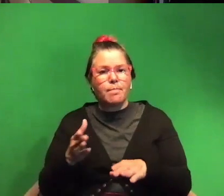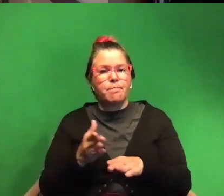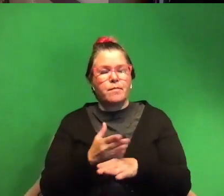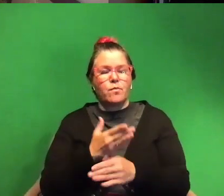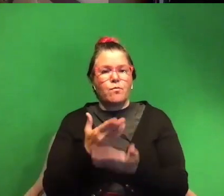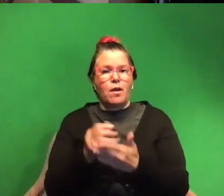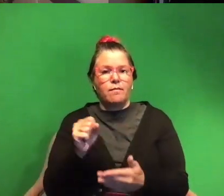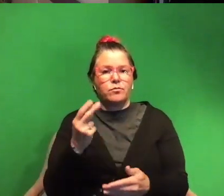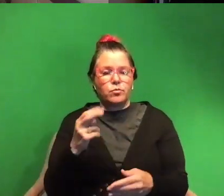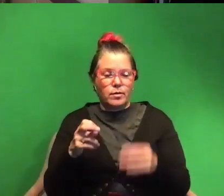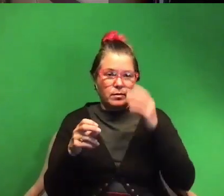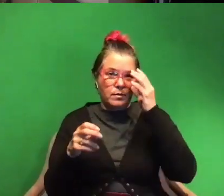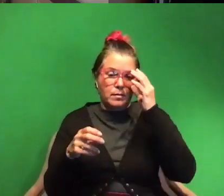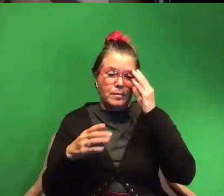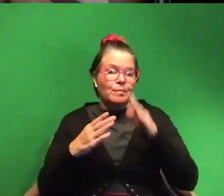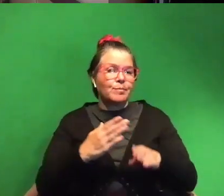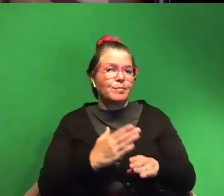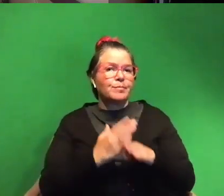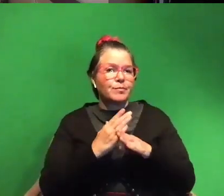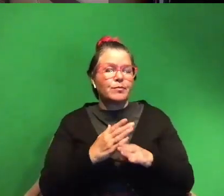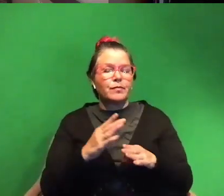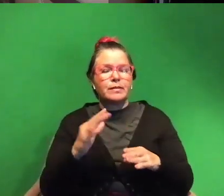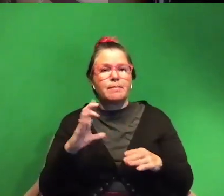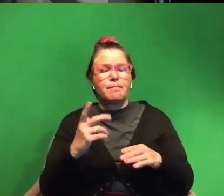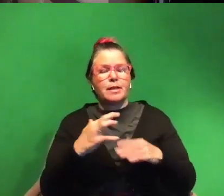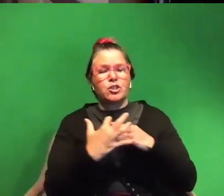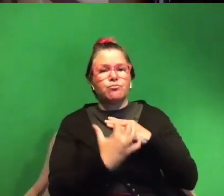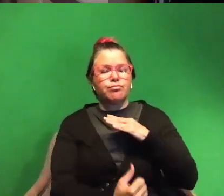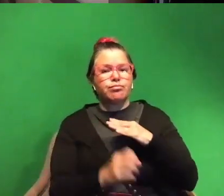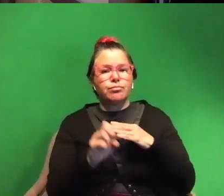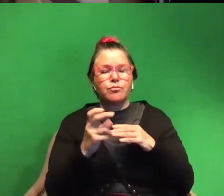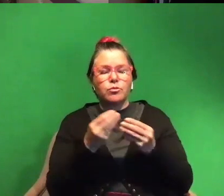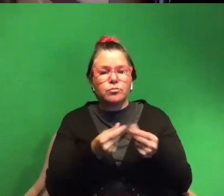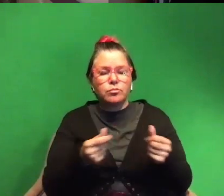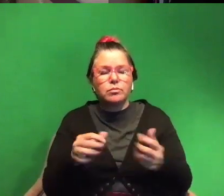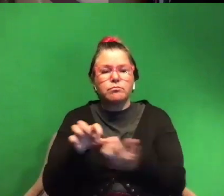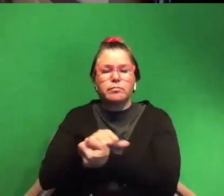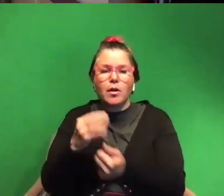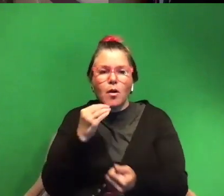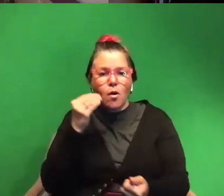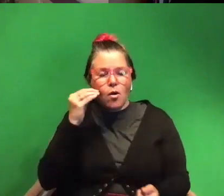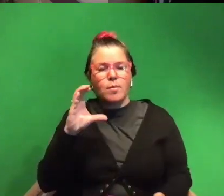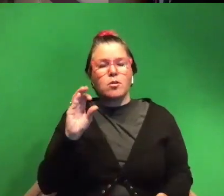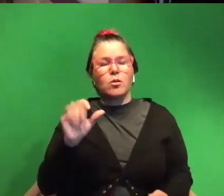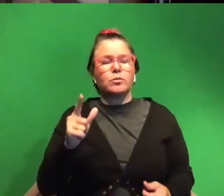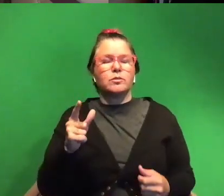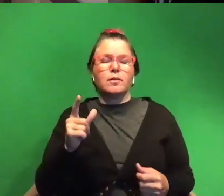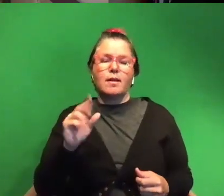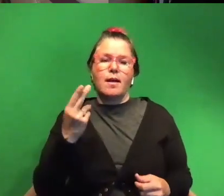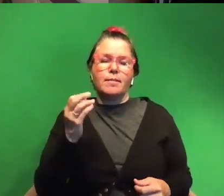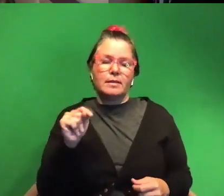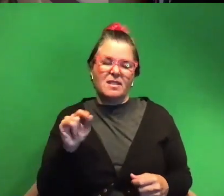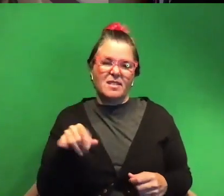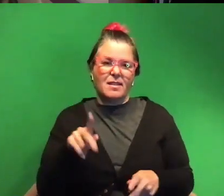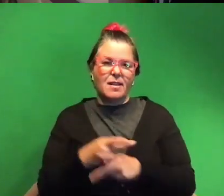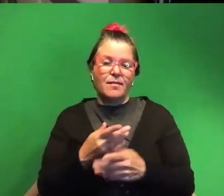shoreline. And this prevents a lot of beach erosion, a lot of destruction of homes and other coastal habitats and things like that. So if you have just